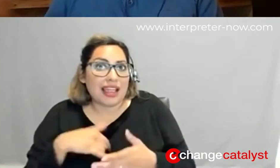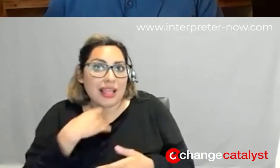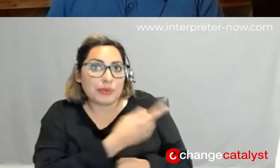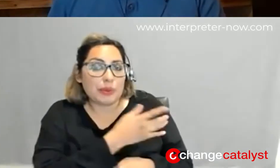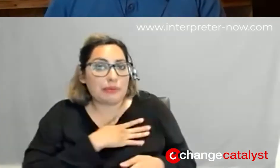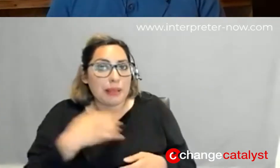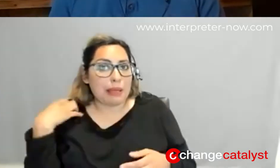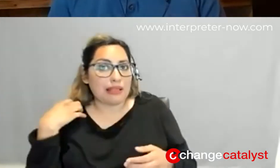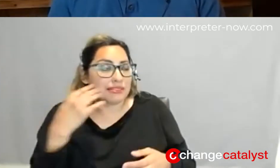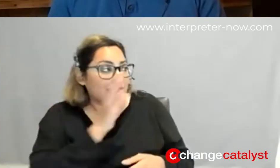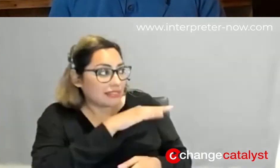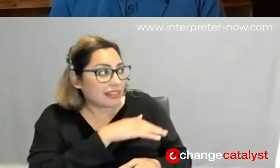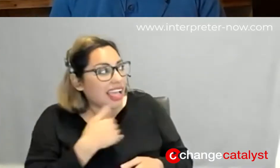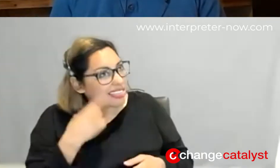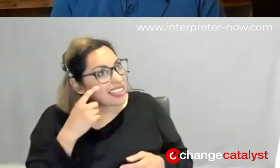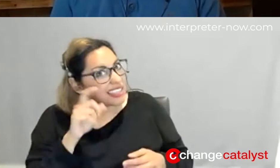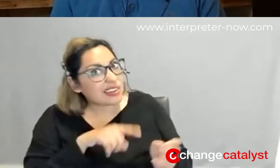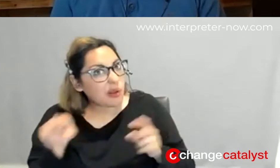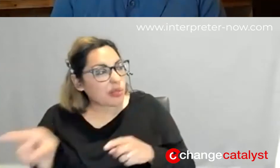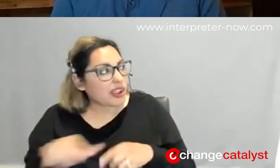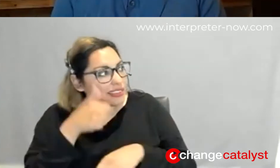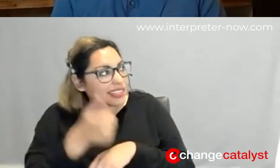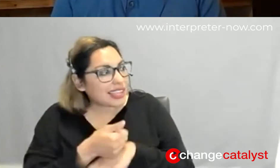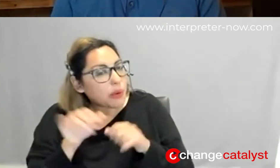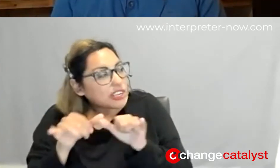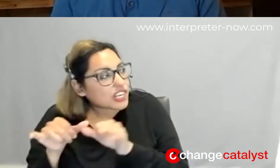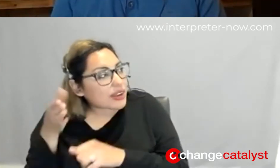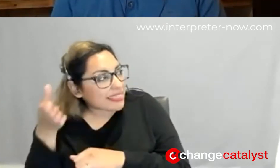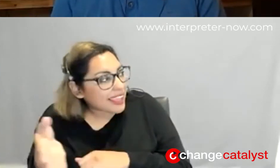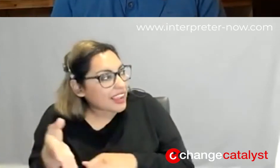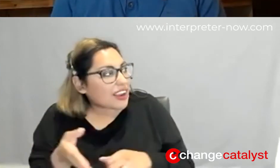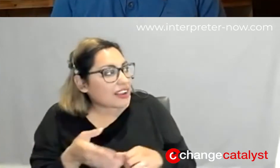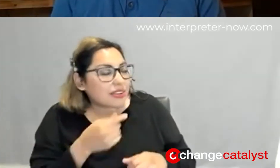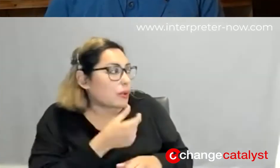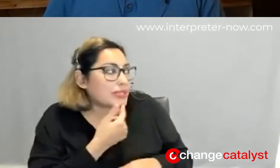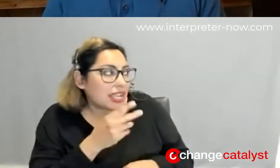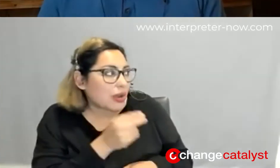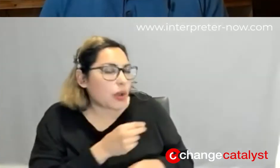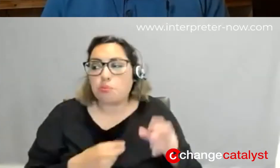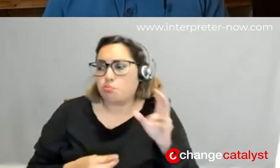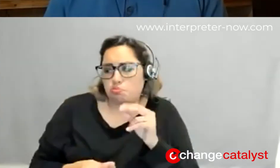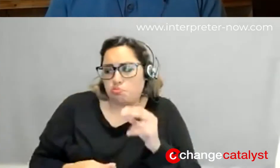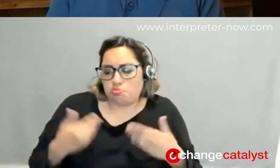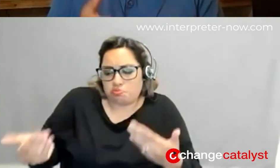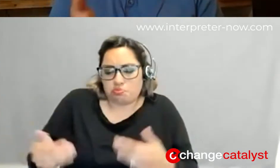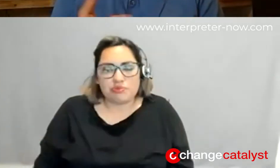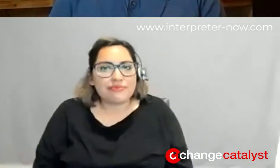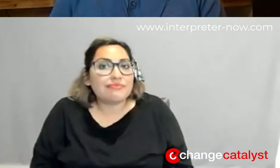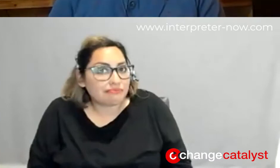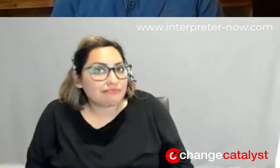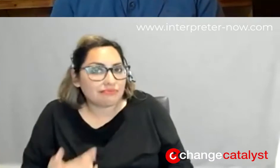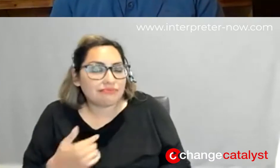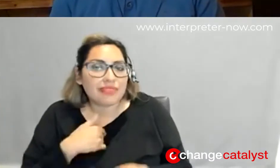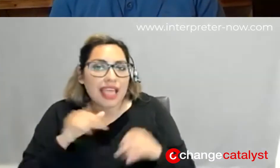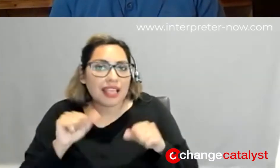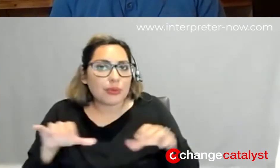that was it. Now we have engineering in Africa, right? So doing these things, sometimes it is my job. Like the LEAP